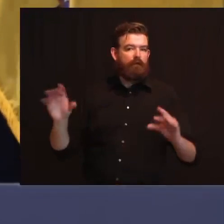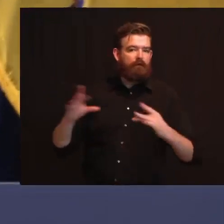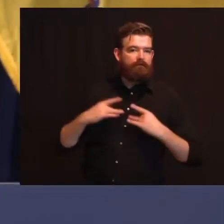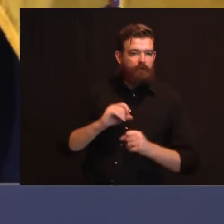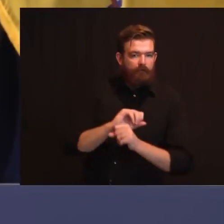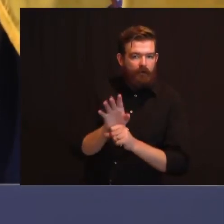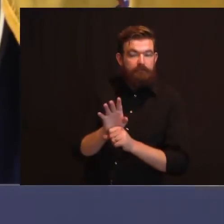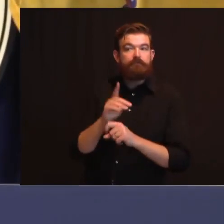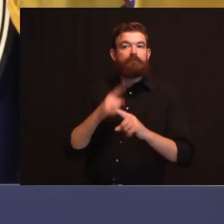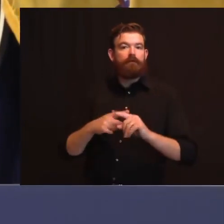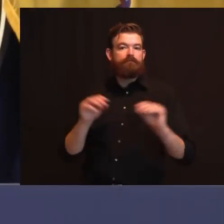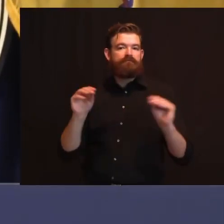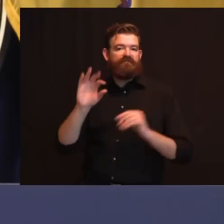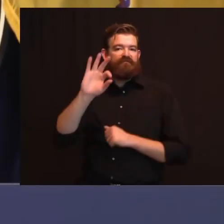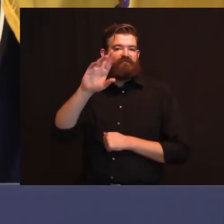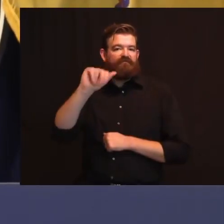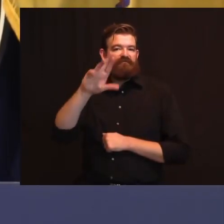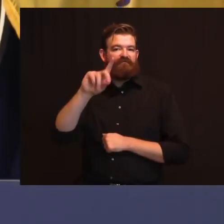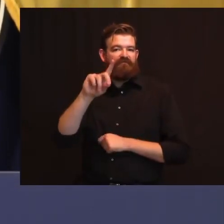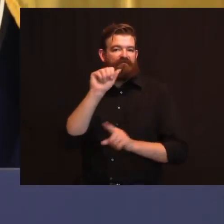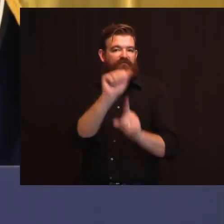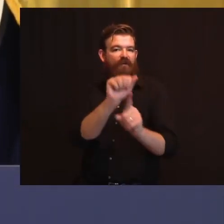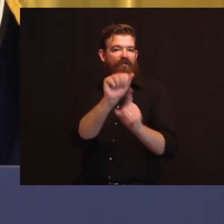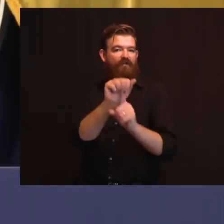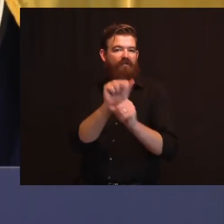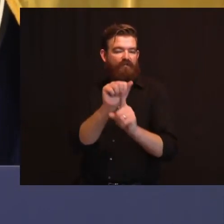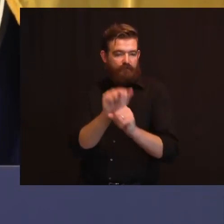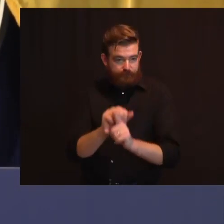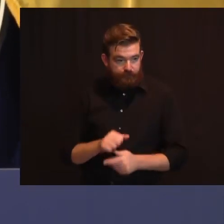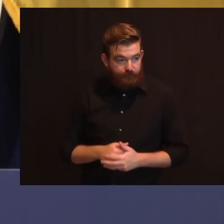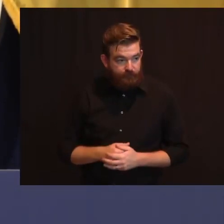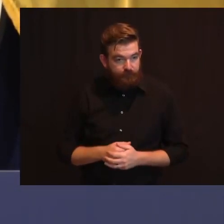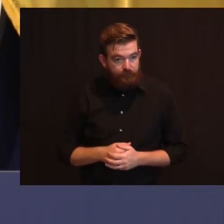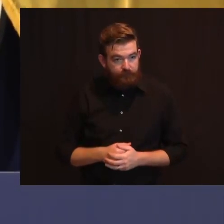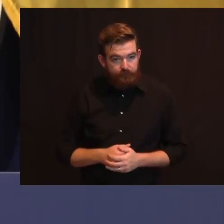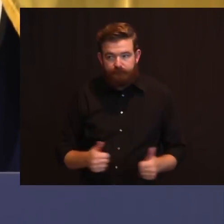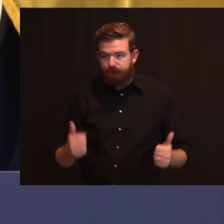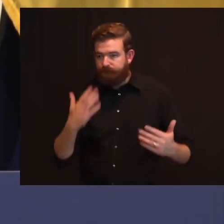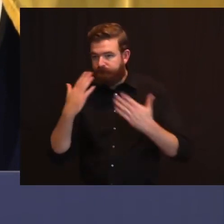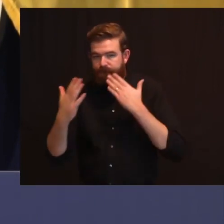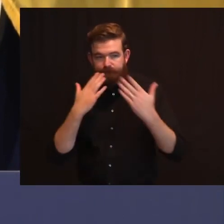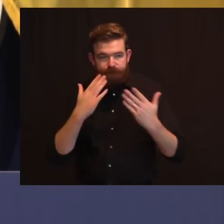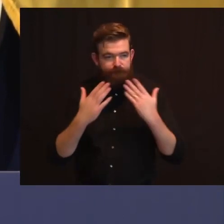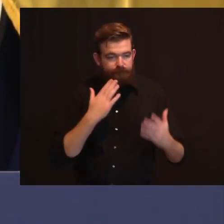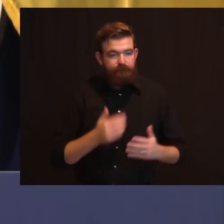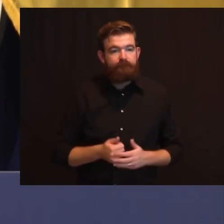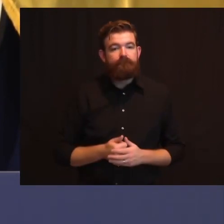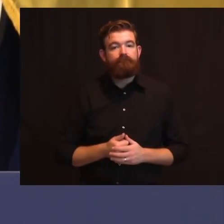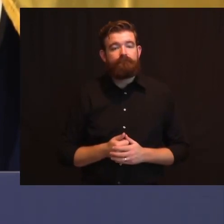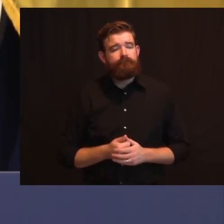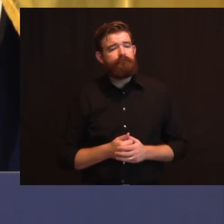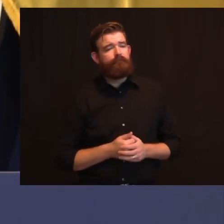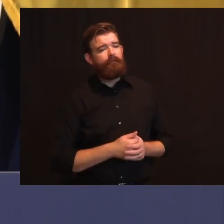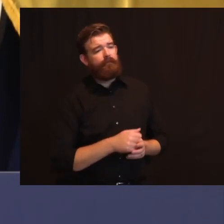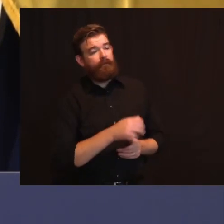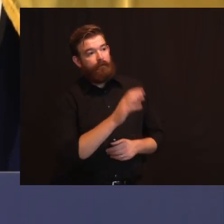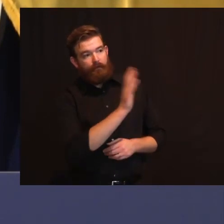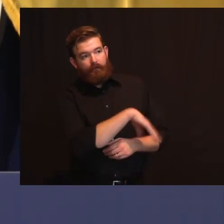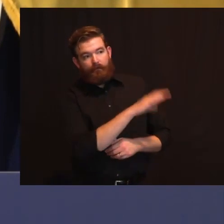Sue, I think I can speak on behalf of all members of the Murphy family. The only time any of us ever woke up really excited about going